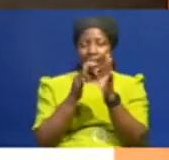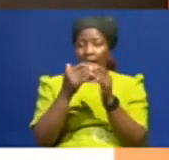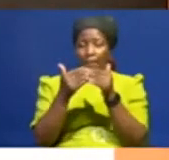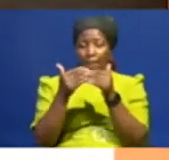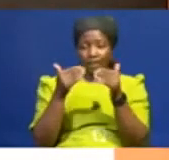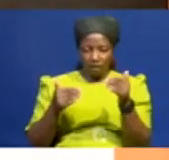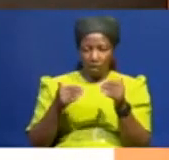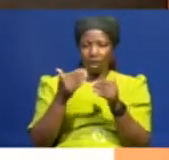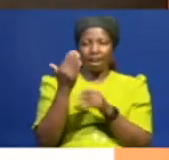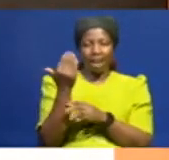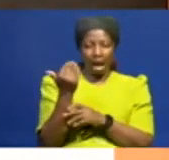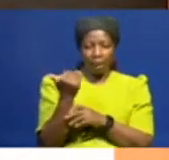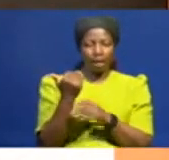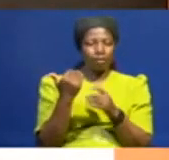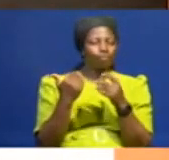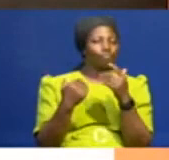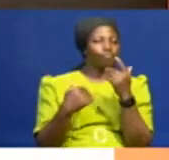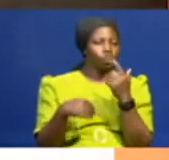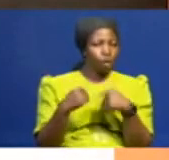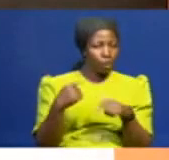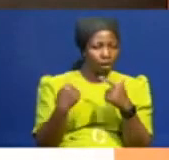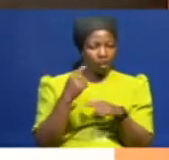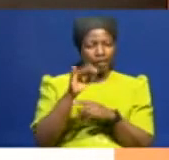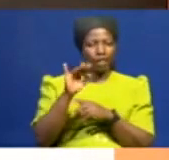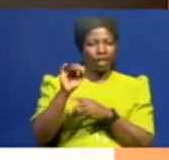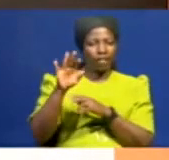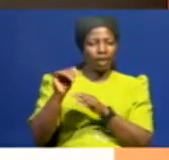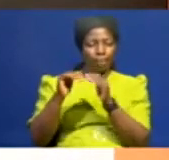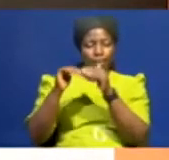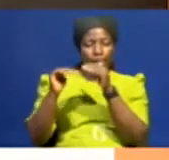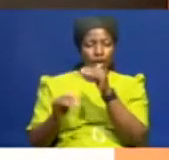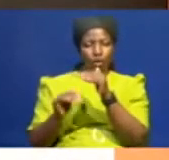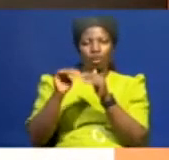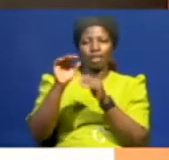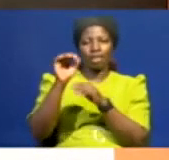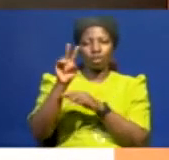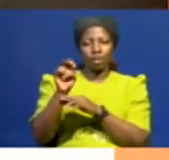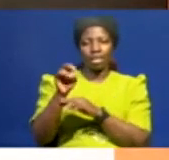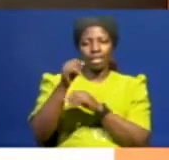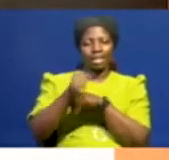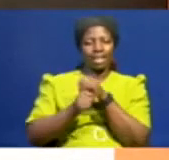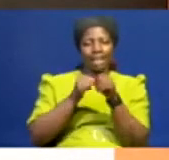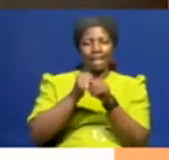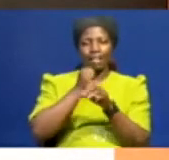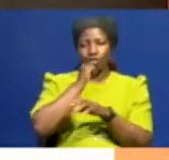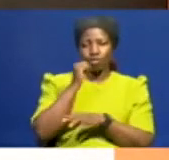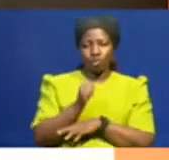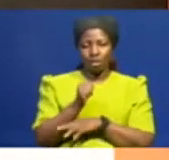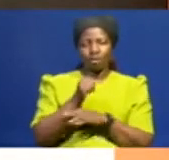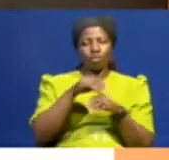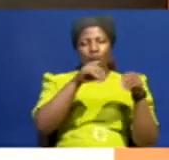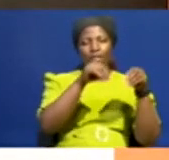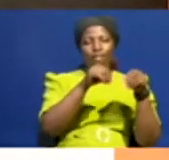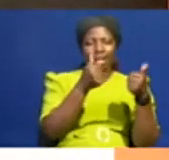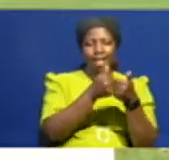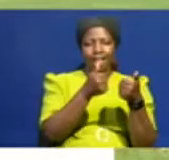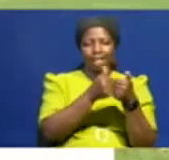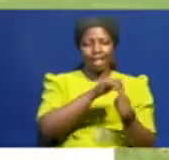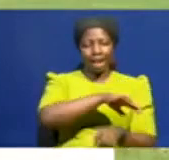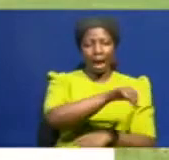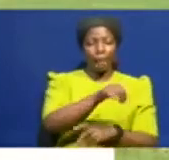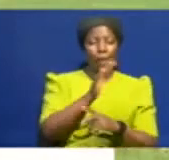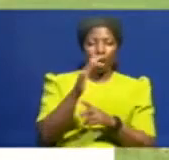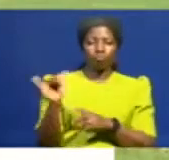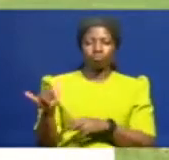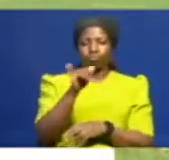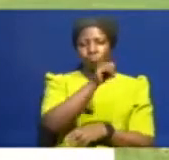upcoming first leg, third round of the FIFA Under-20 World Cup qualifier match against Cameroon. The team will travel to Cameroon tomorrow